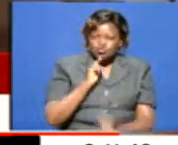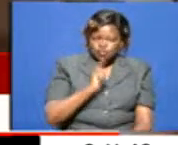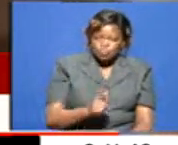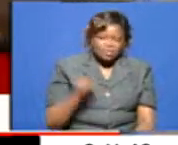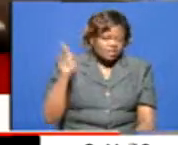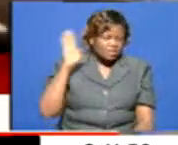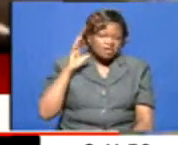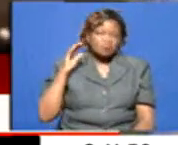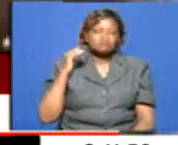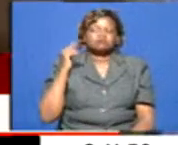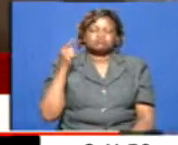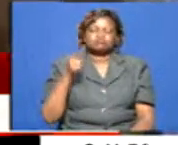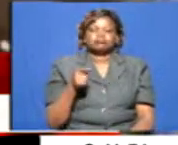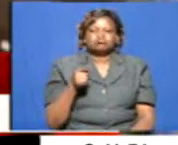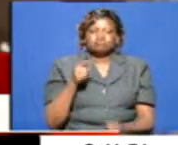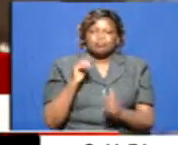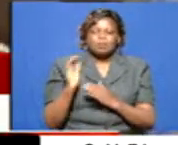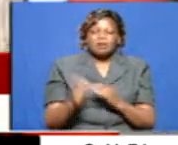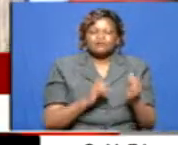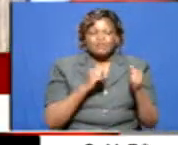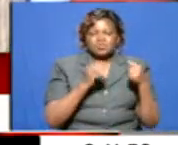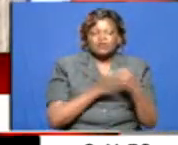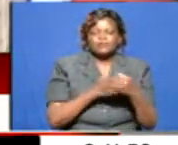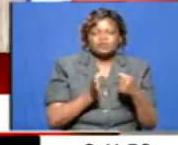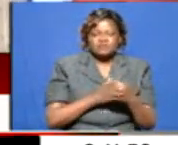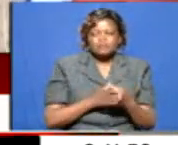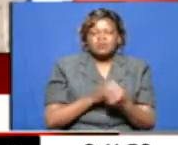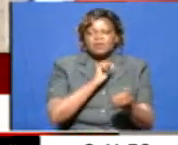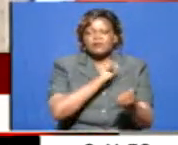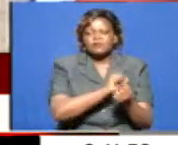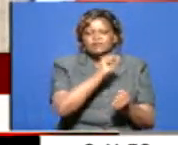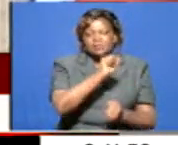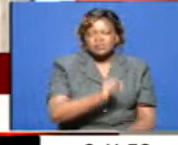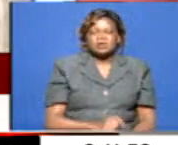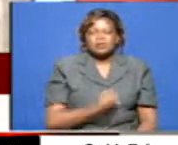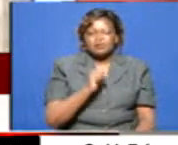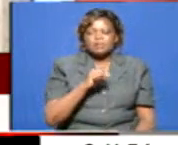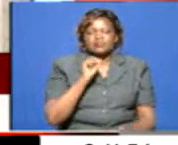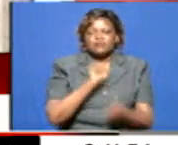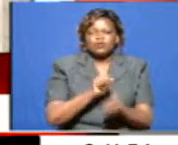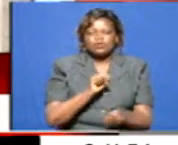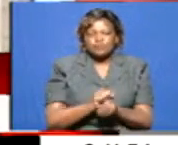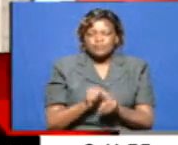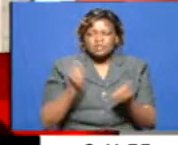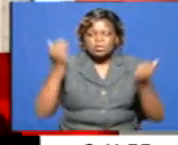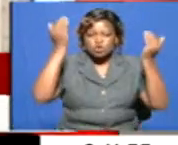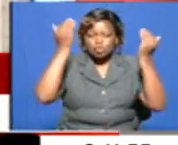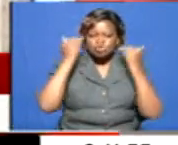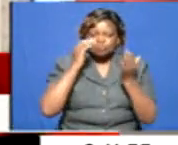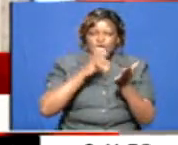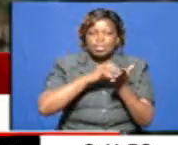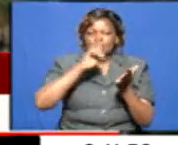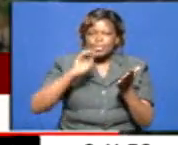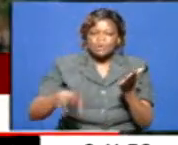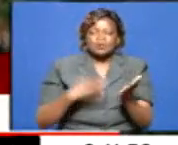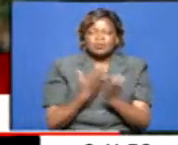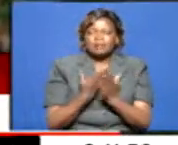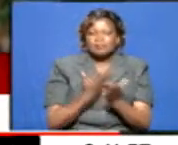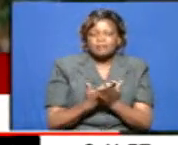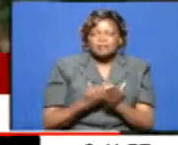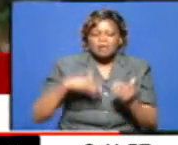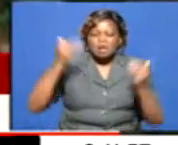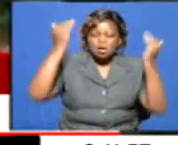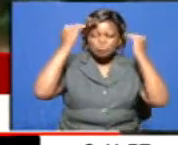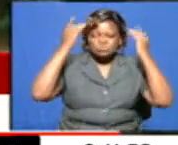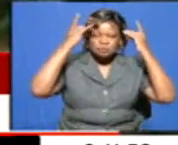the appeal set for November the 15th. In October, the appellate court dismissed Sonko's appeal of the High Court decision to